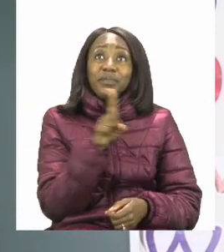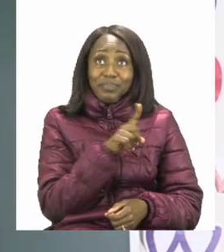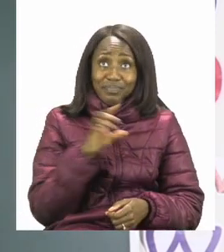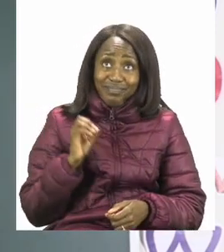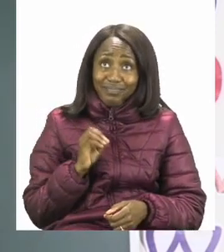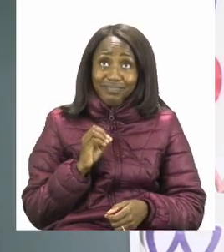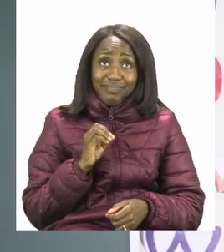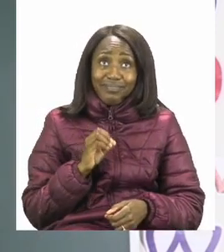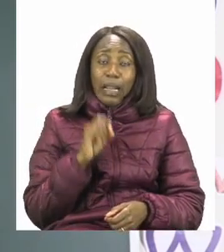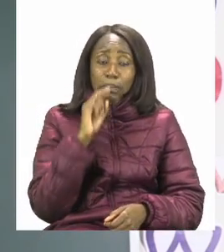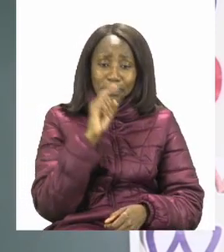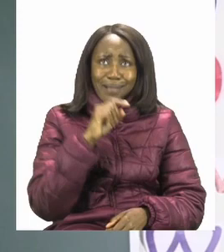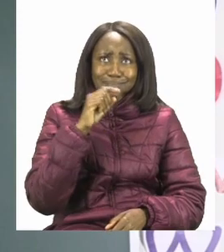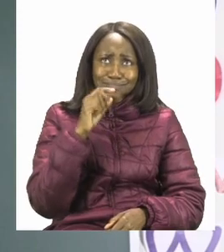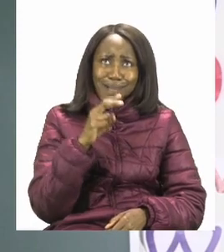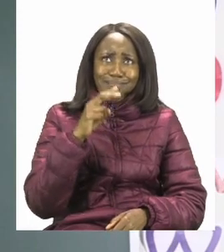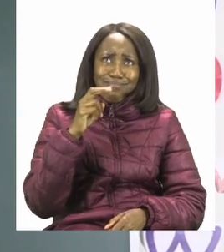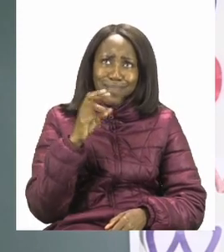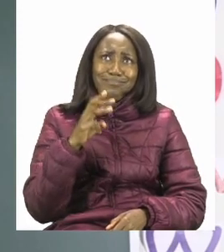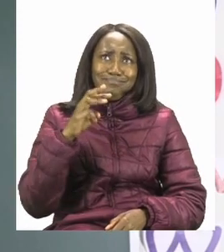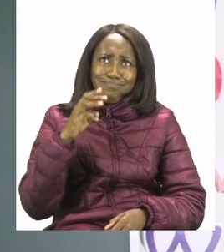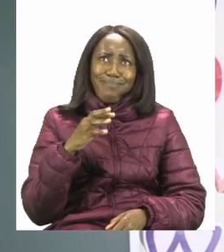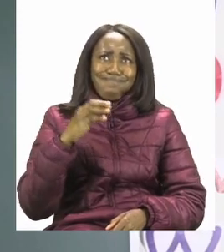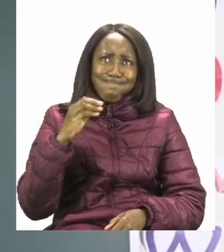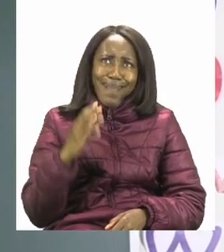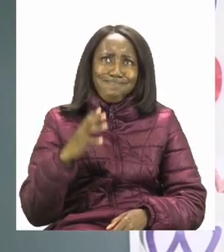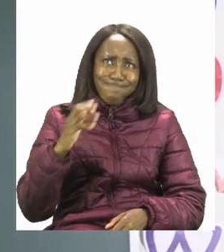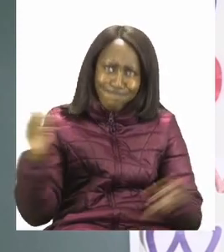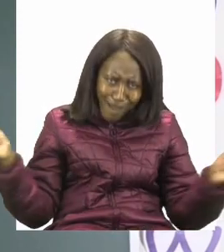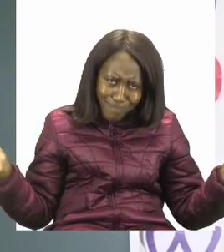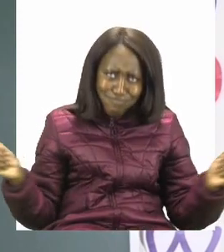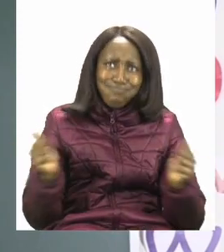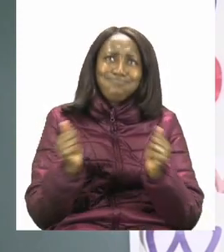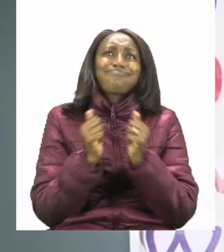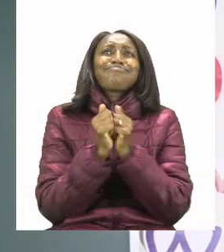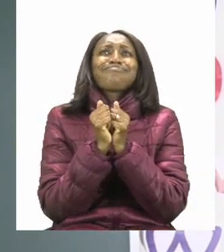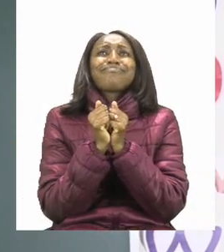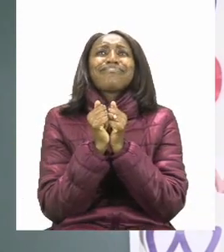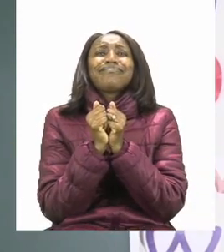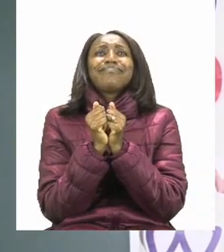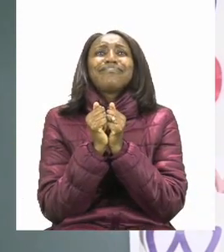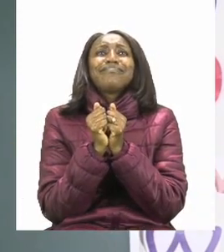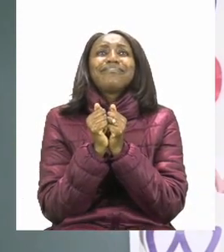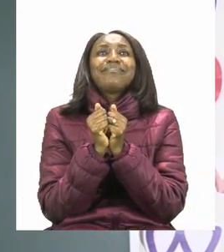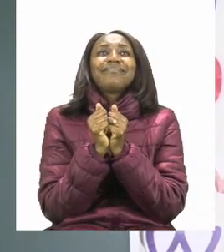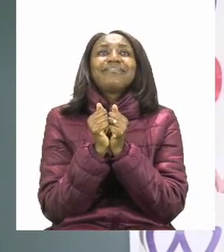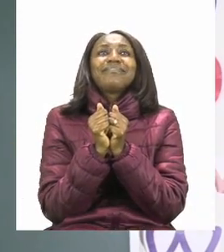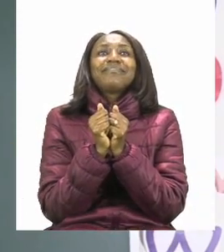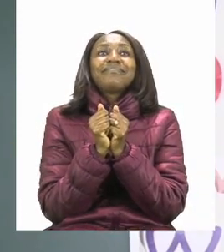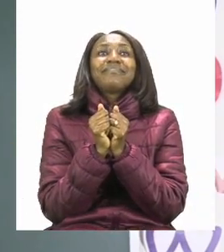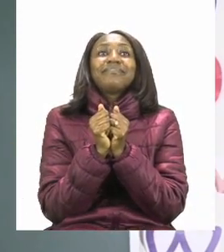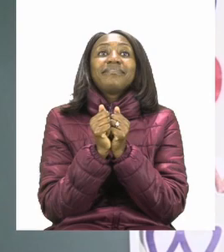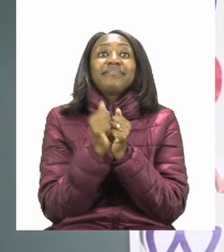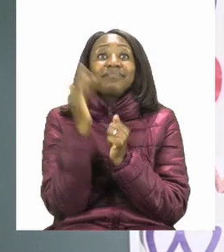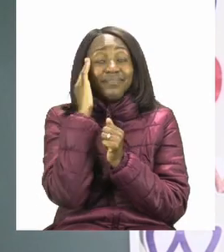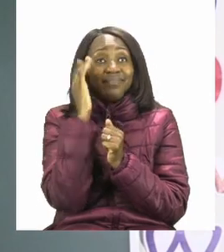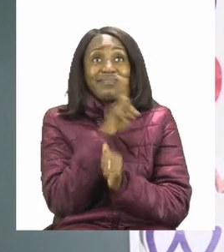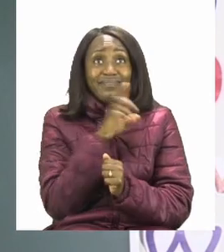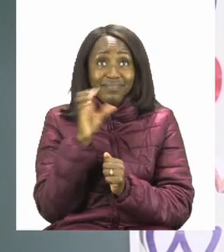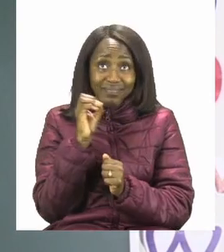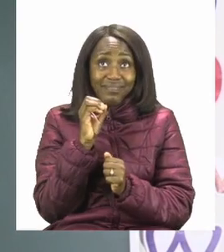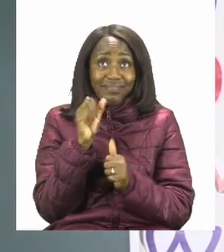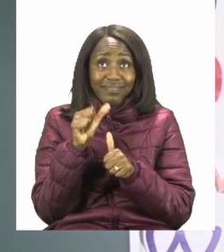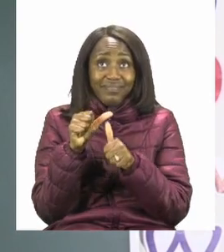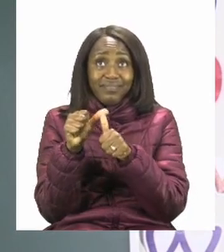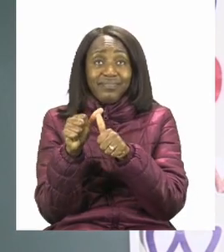all the dots in all the groups and put them together. We already know we have 10 here, so we're going to